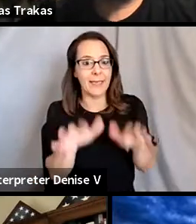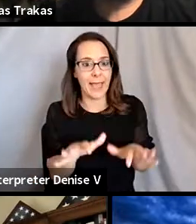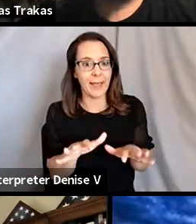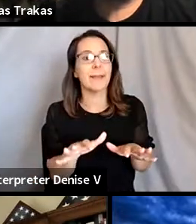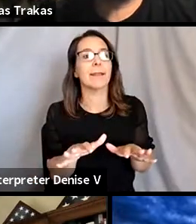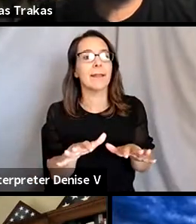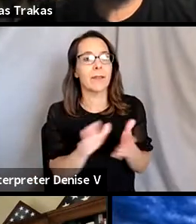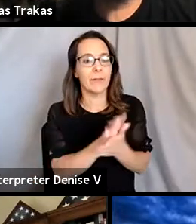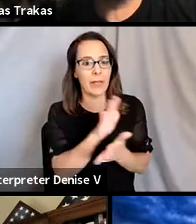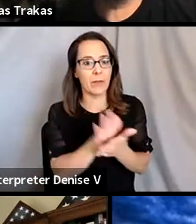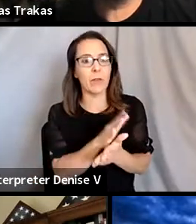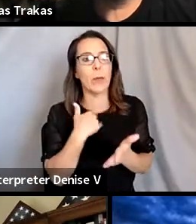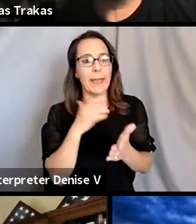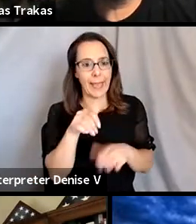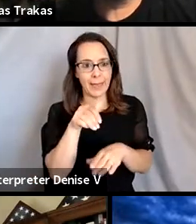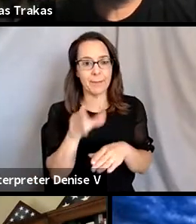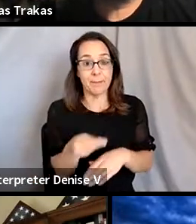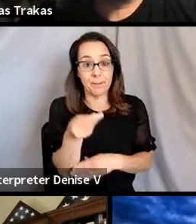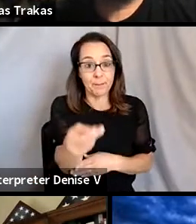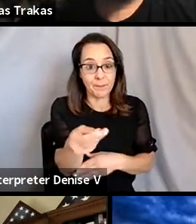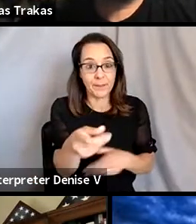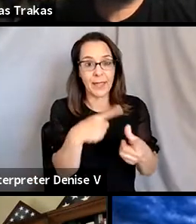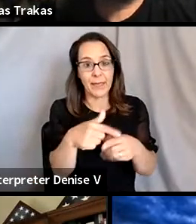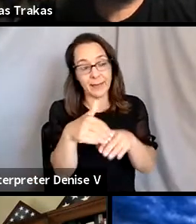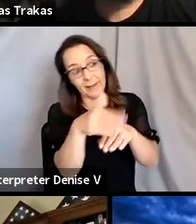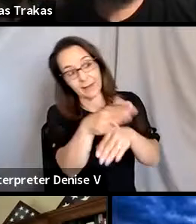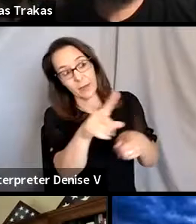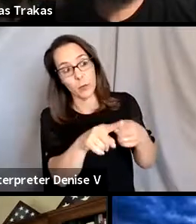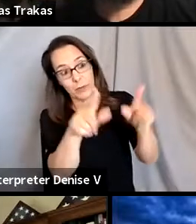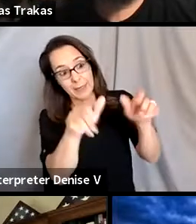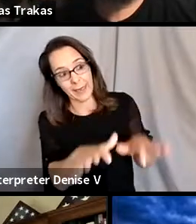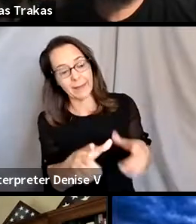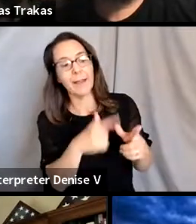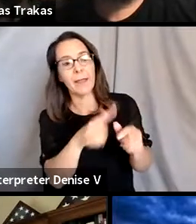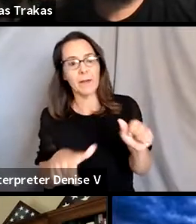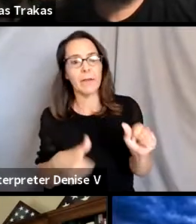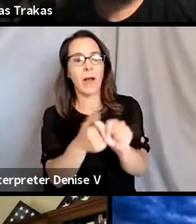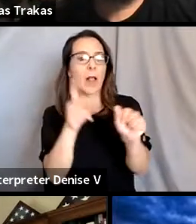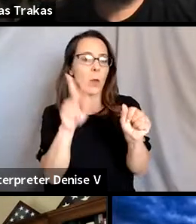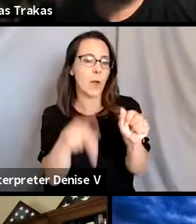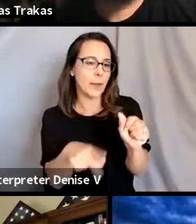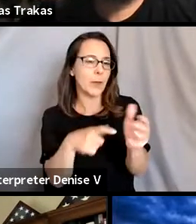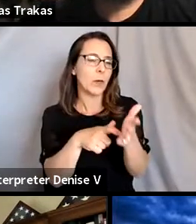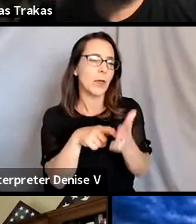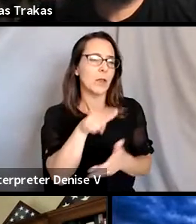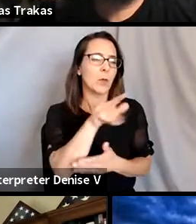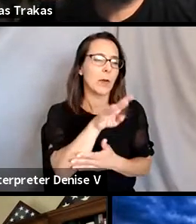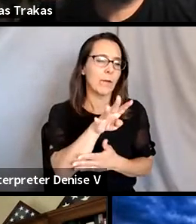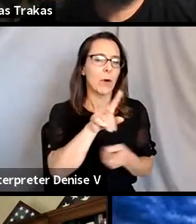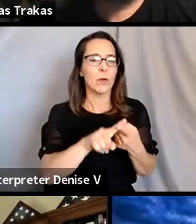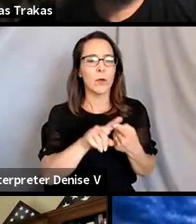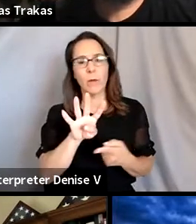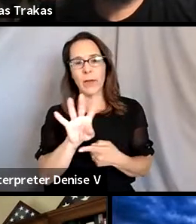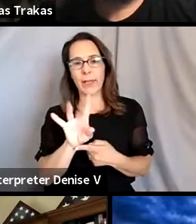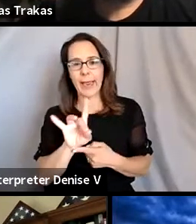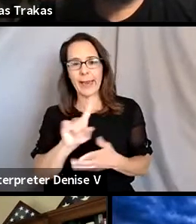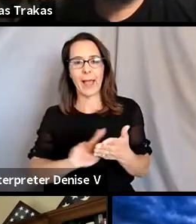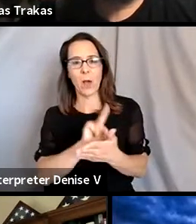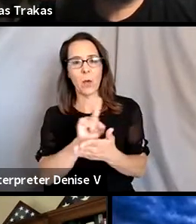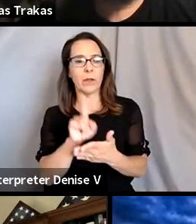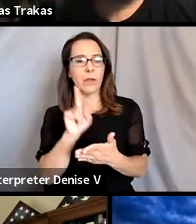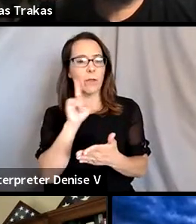get tested and then follow up with a PCR, which usually takes 24 to 48 hours for those